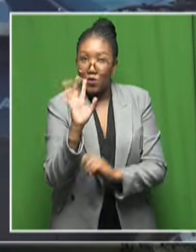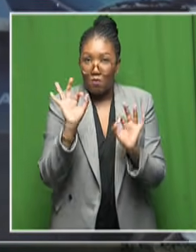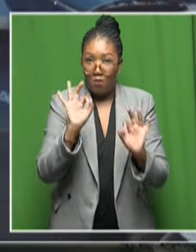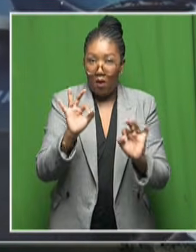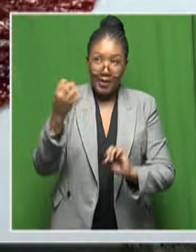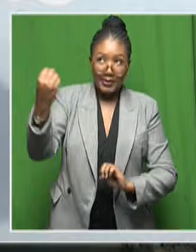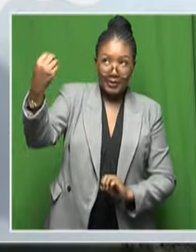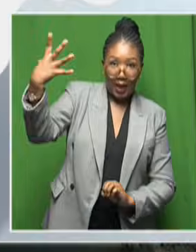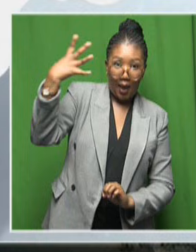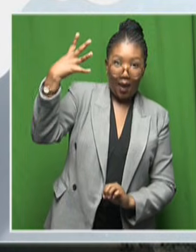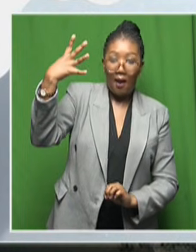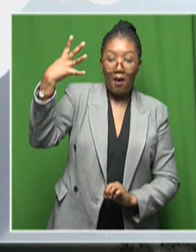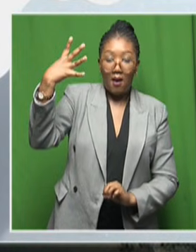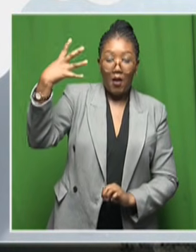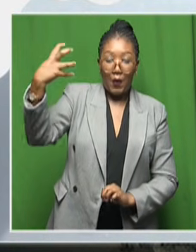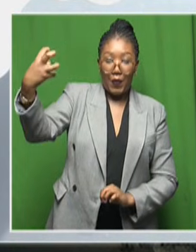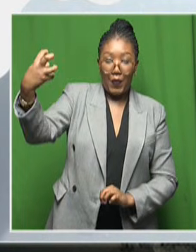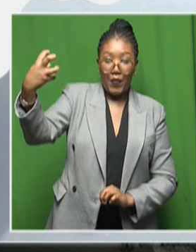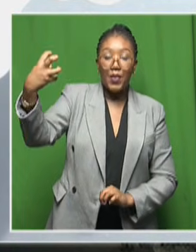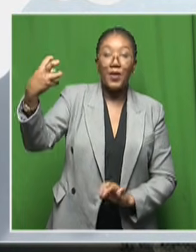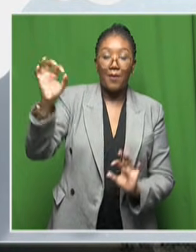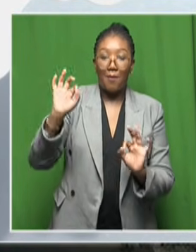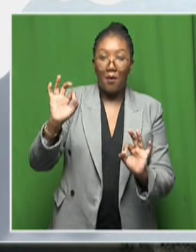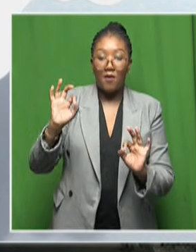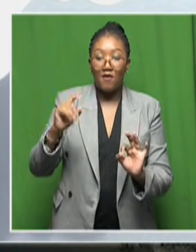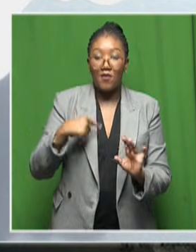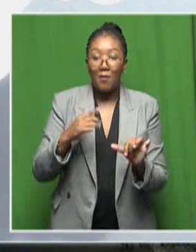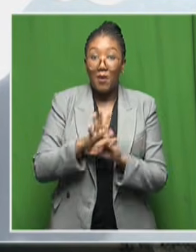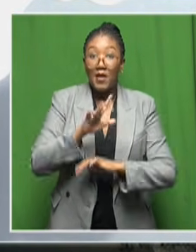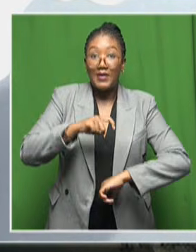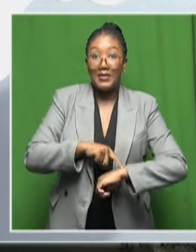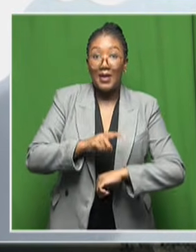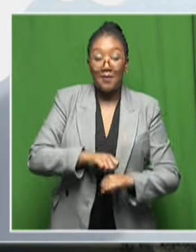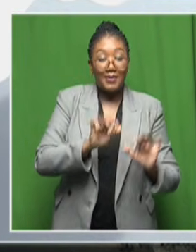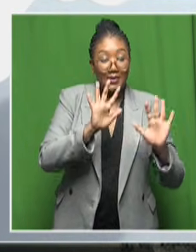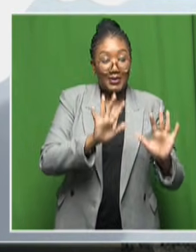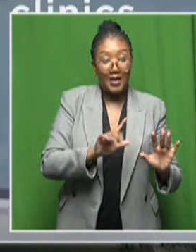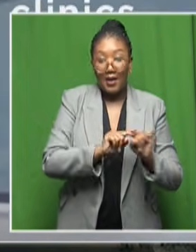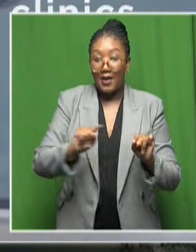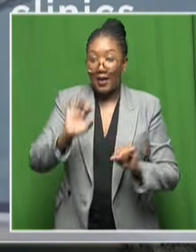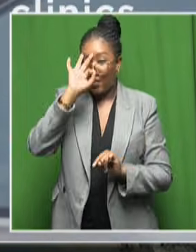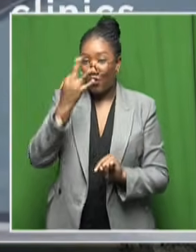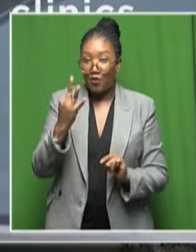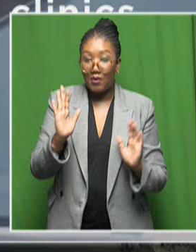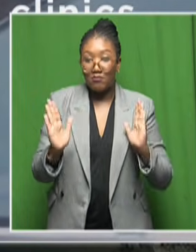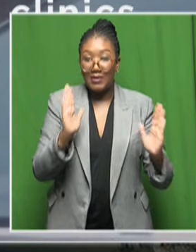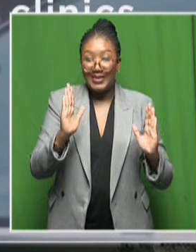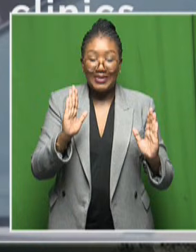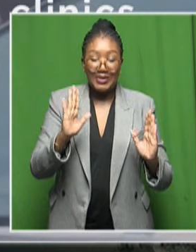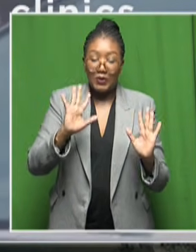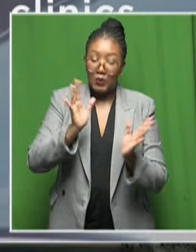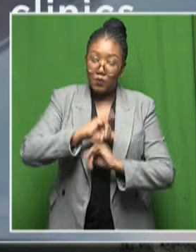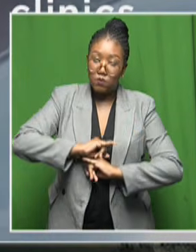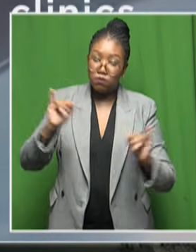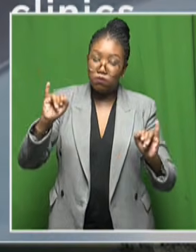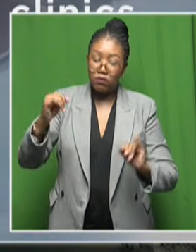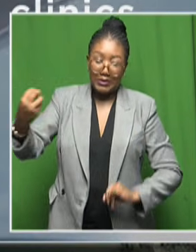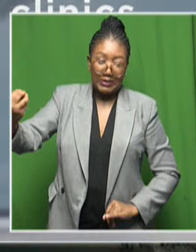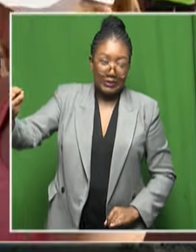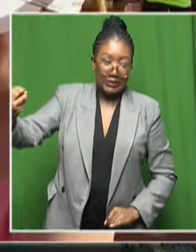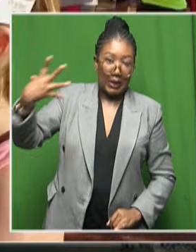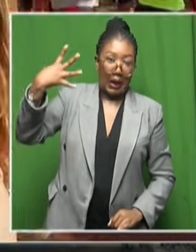some sort of shade cover for them. It's important. Between 10 a.m. and 3 p.m. is when the highest levels of